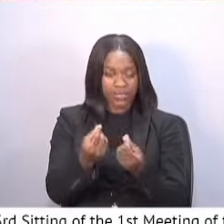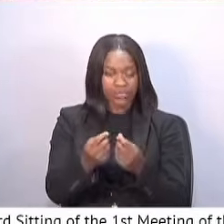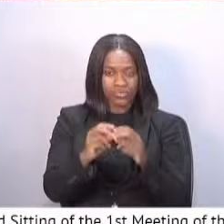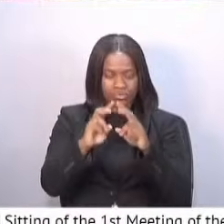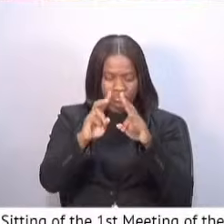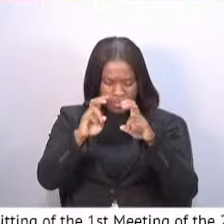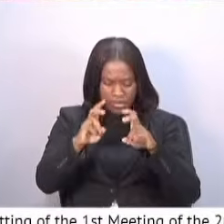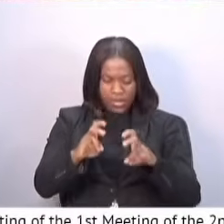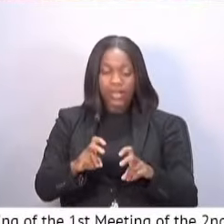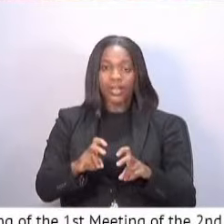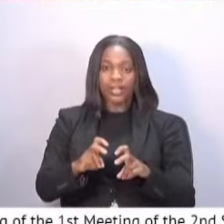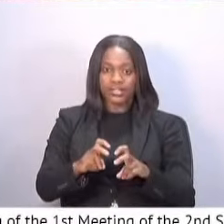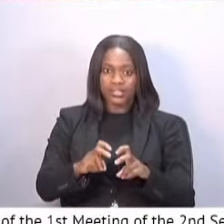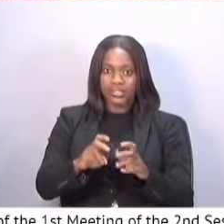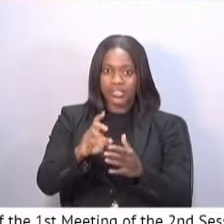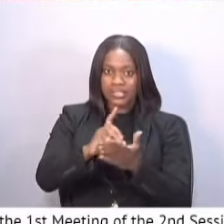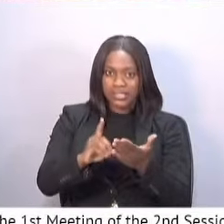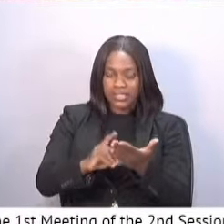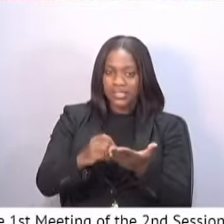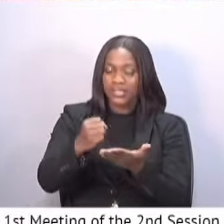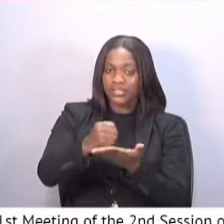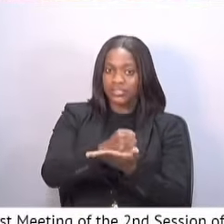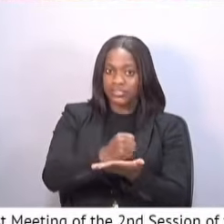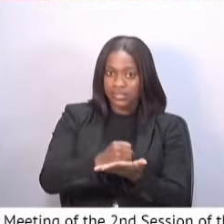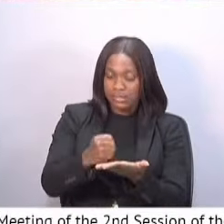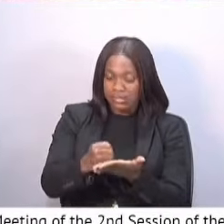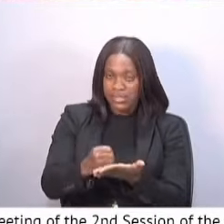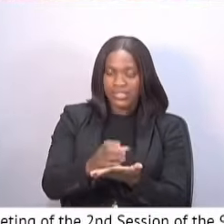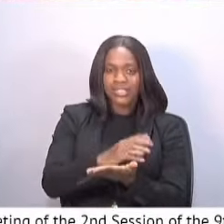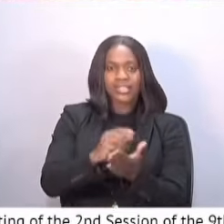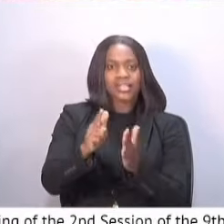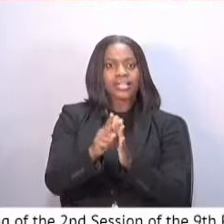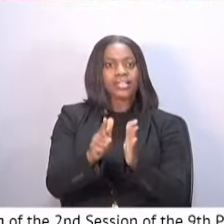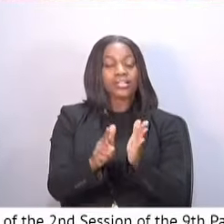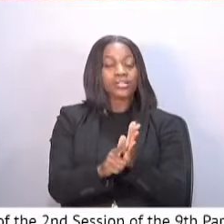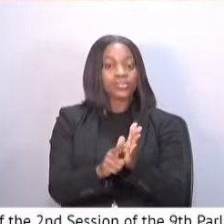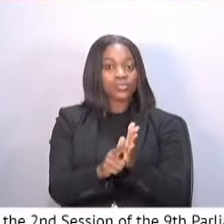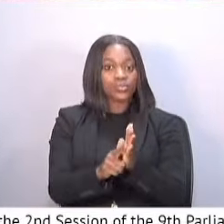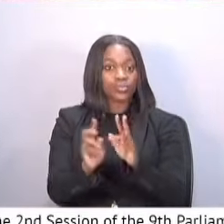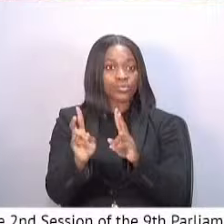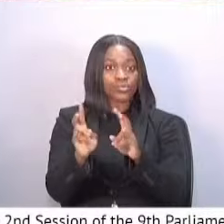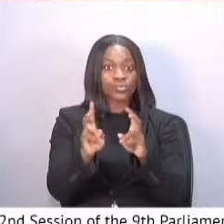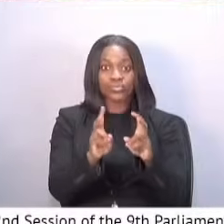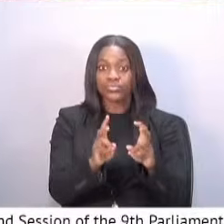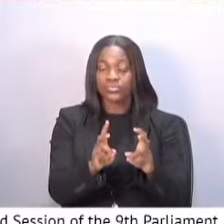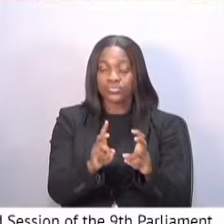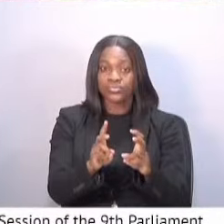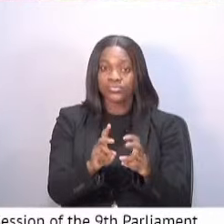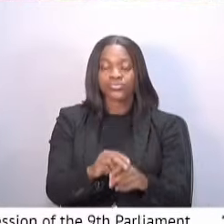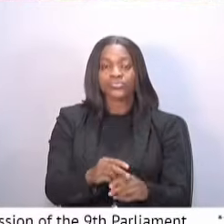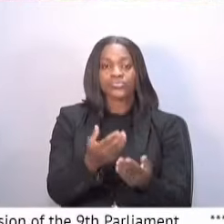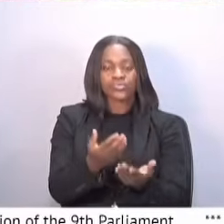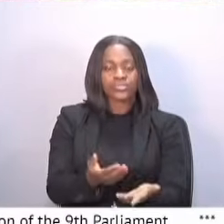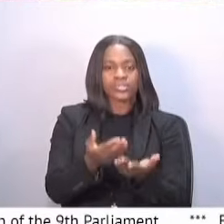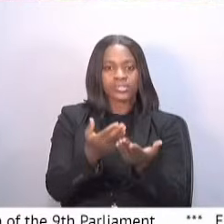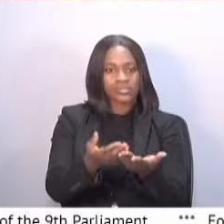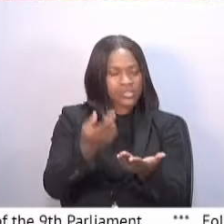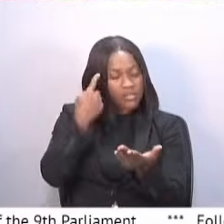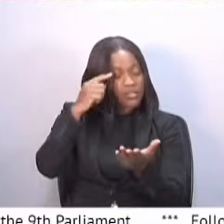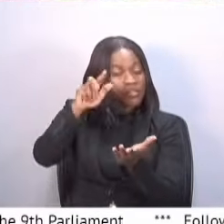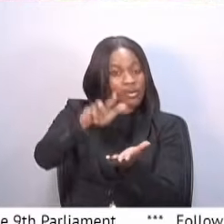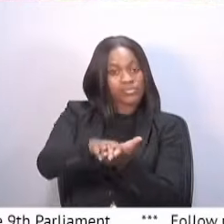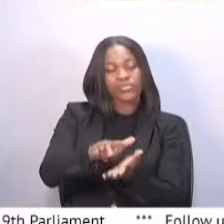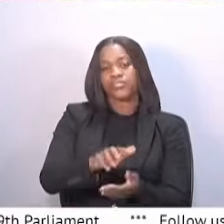projects design documents and mitigation activity designed to be submitted for